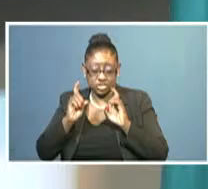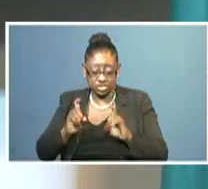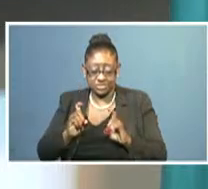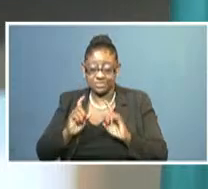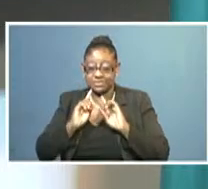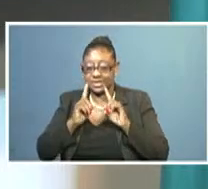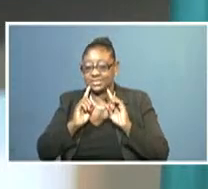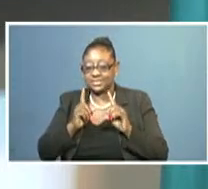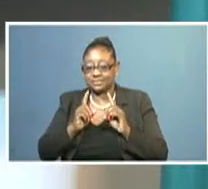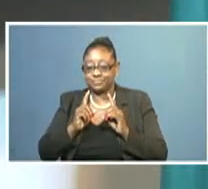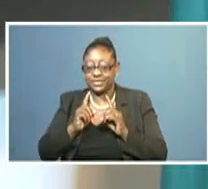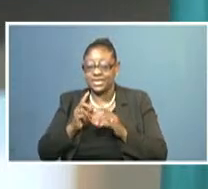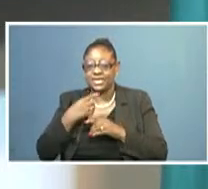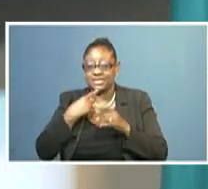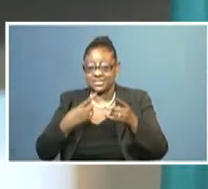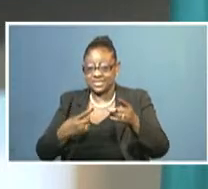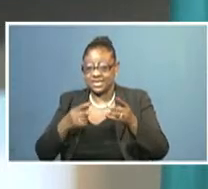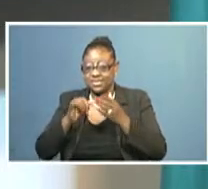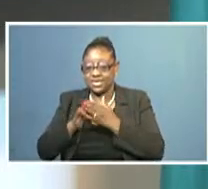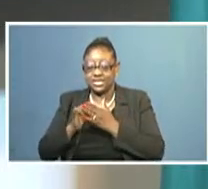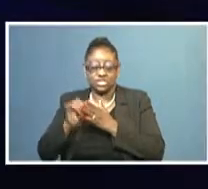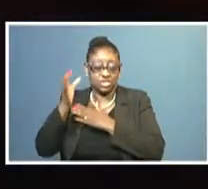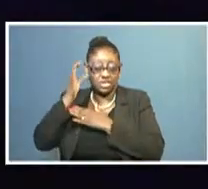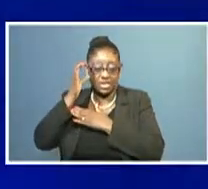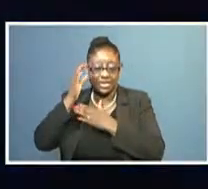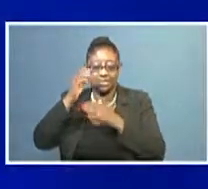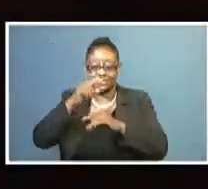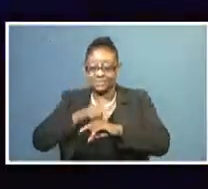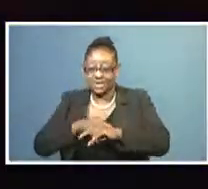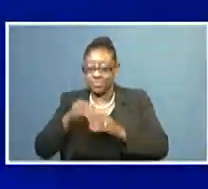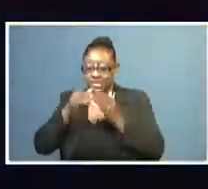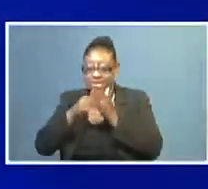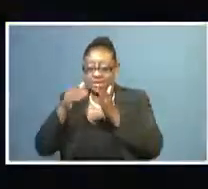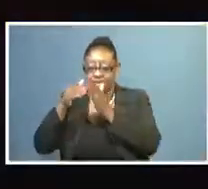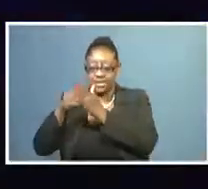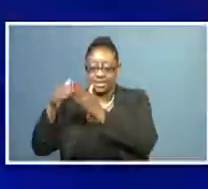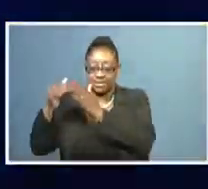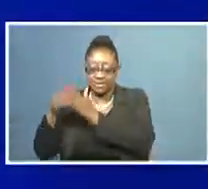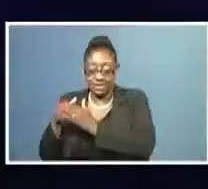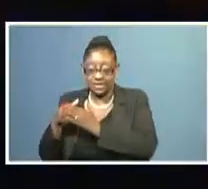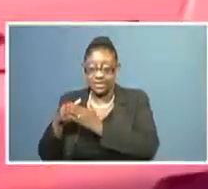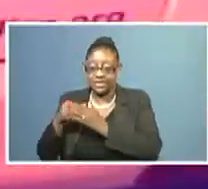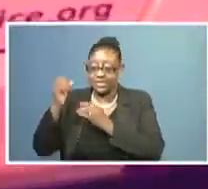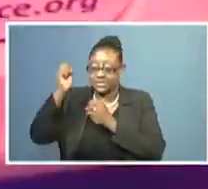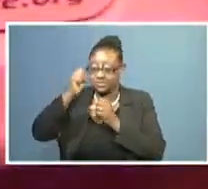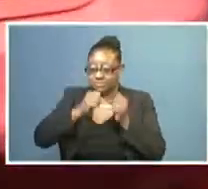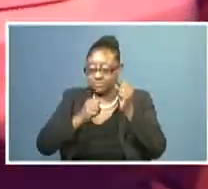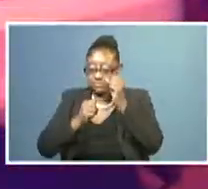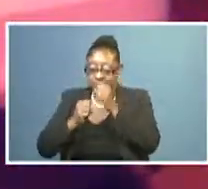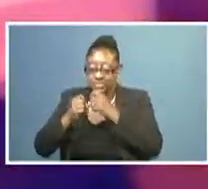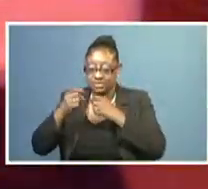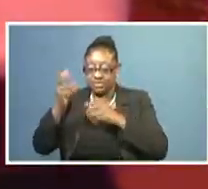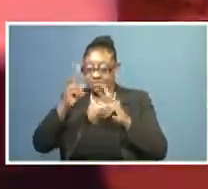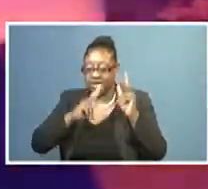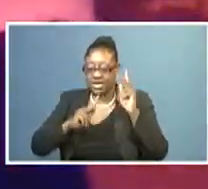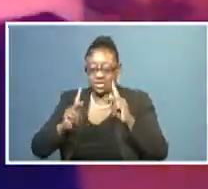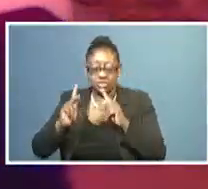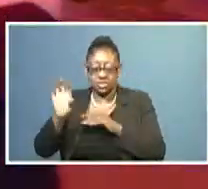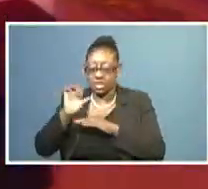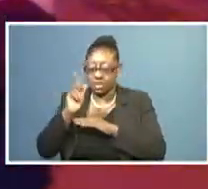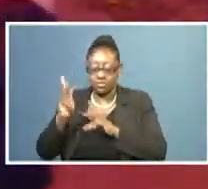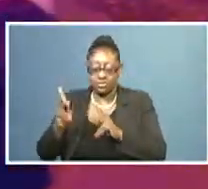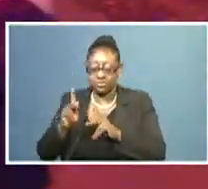to reiterate a message heard time and time again. Domestic violence in any form and on anyone is just